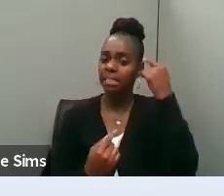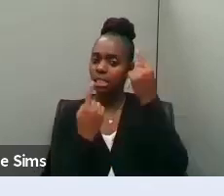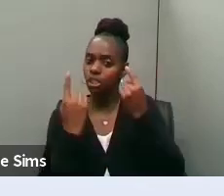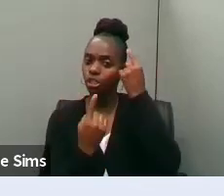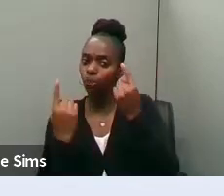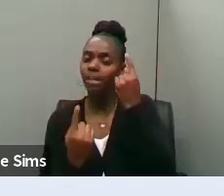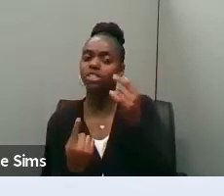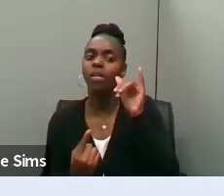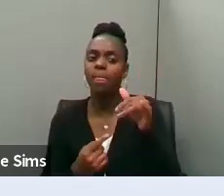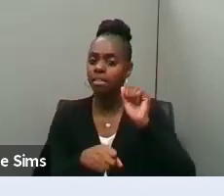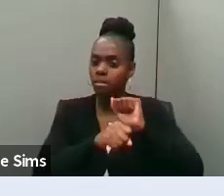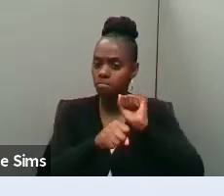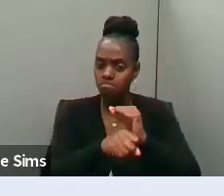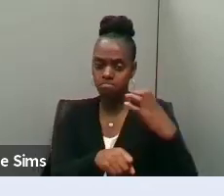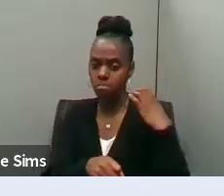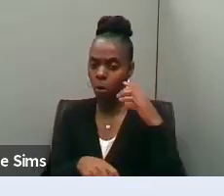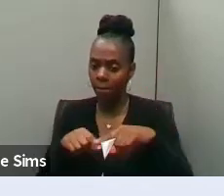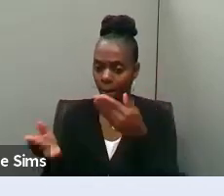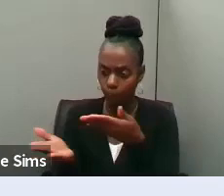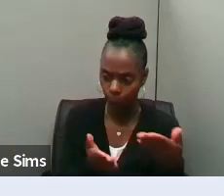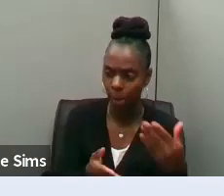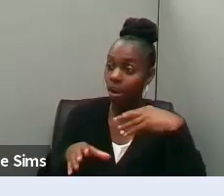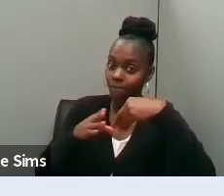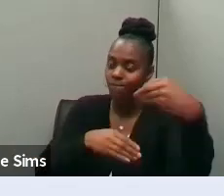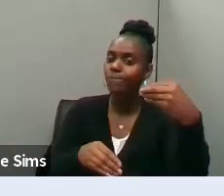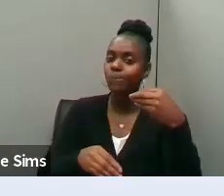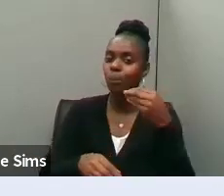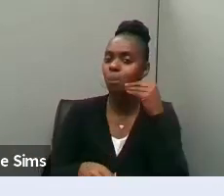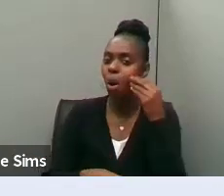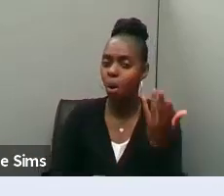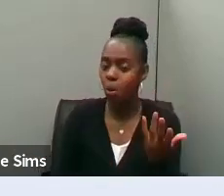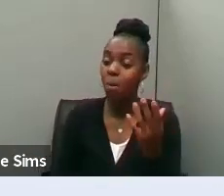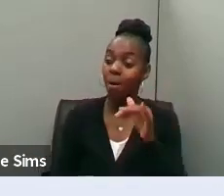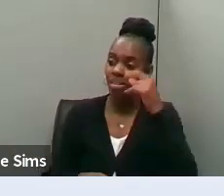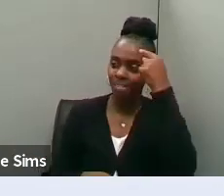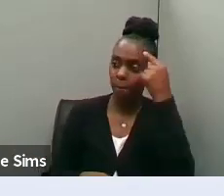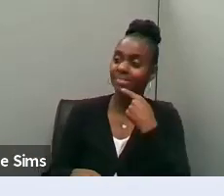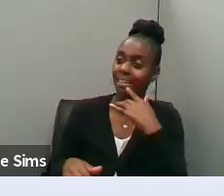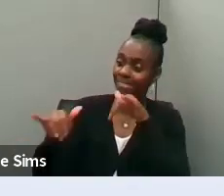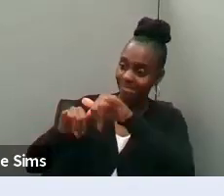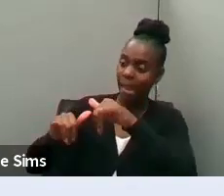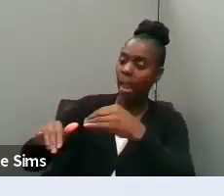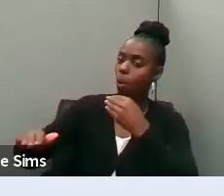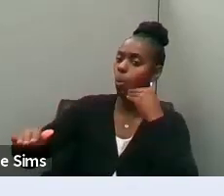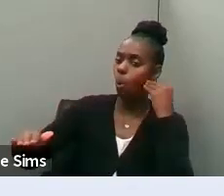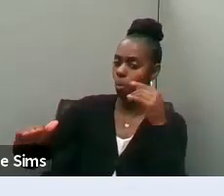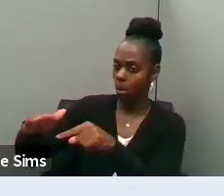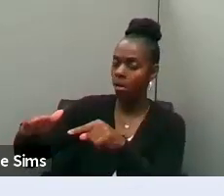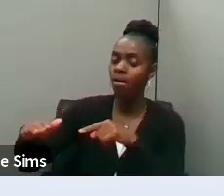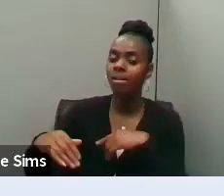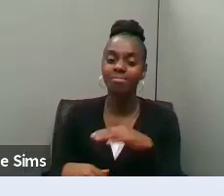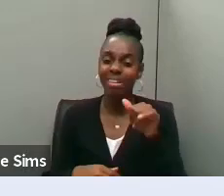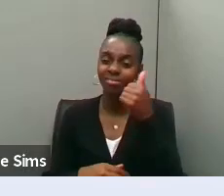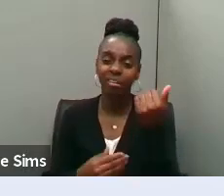employer cannot bring her out of the house if the governor has told her to stay home. That's just another factor.